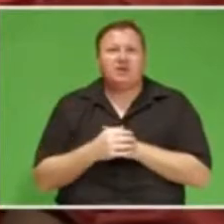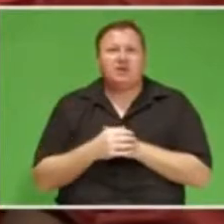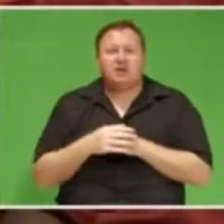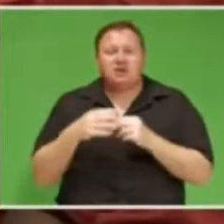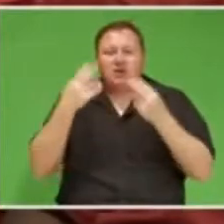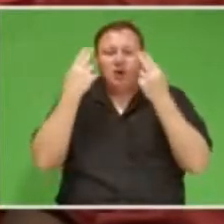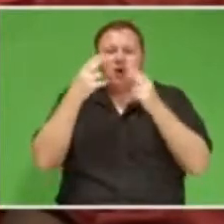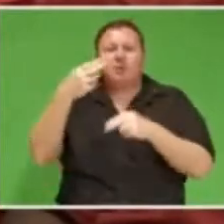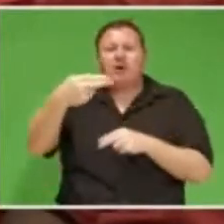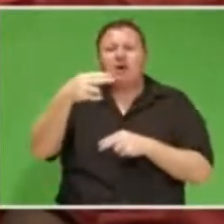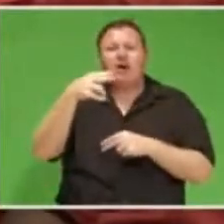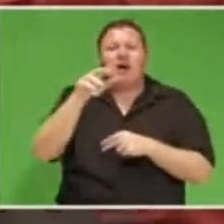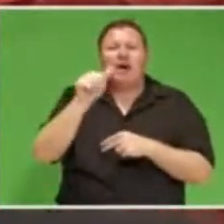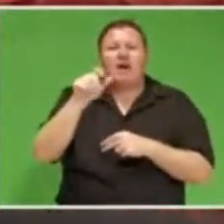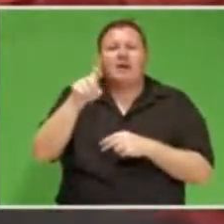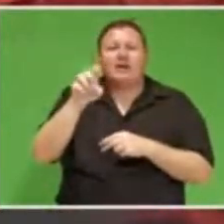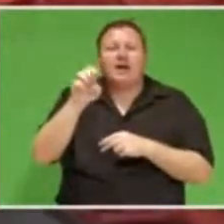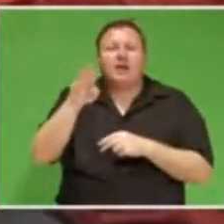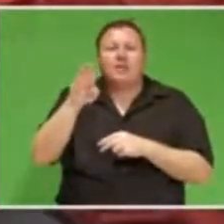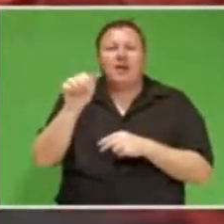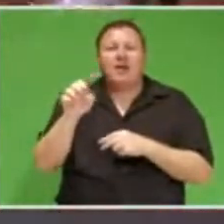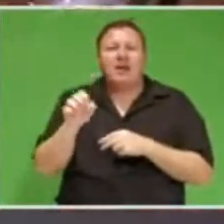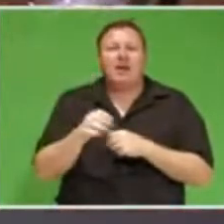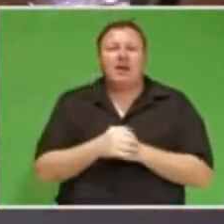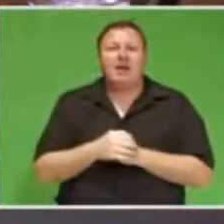Honorable Khatebe.